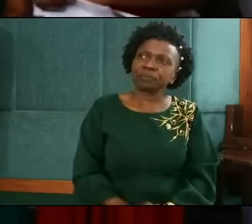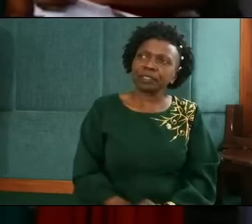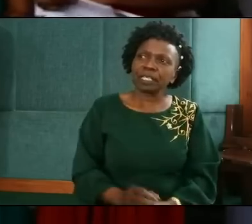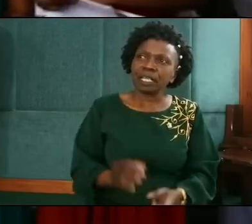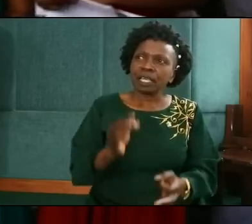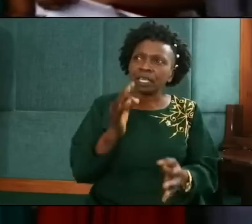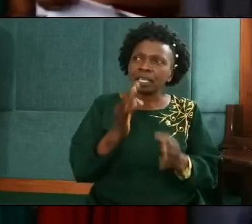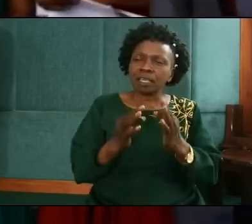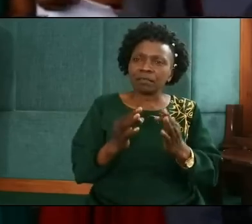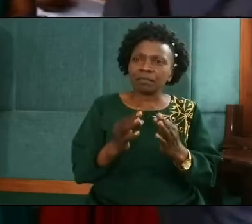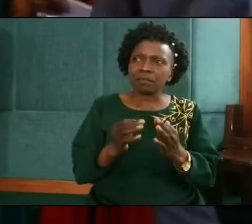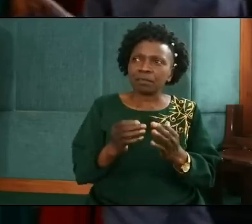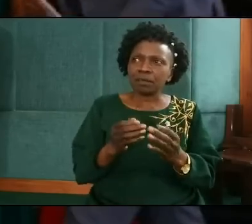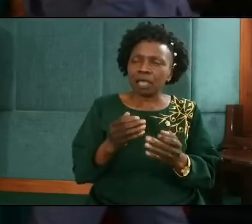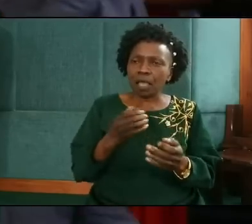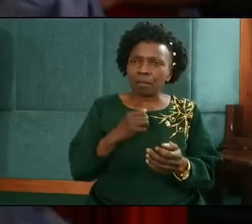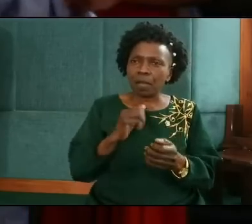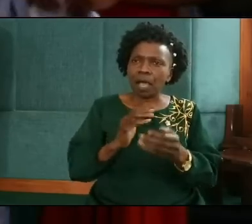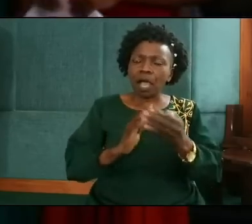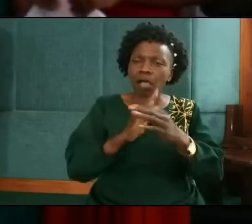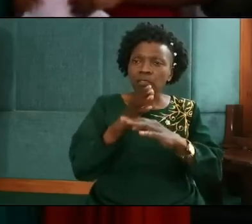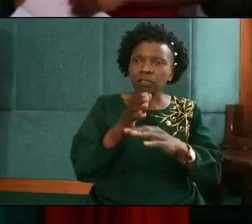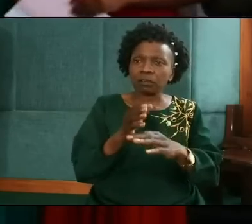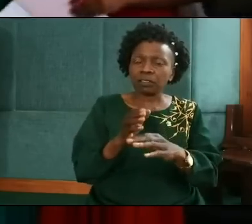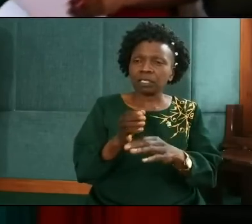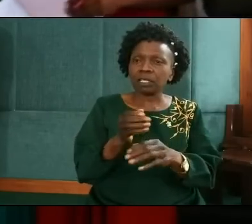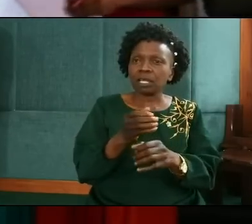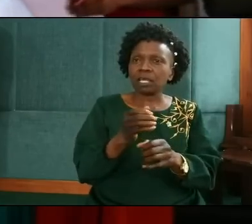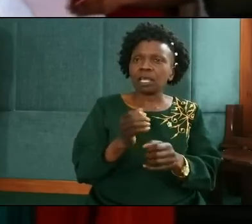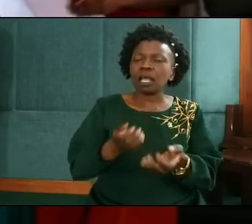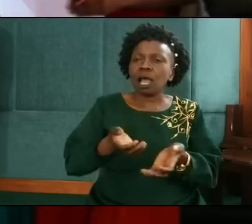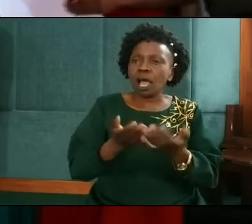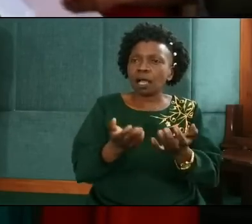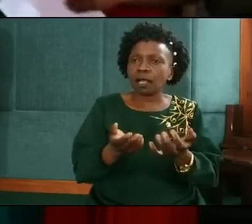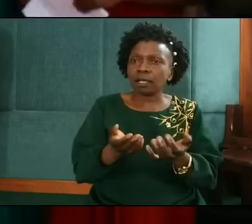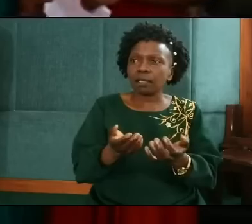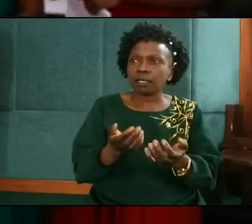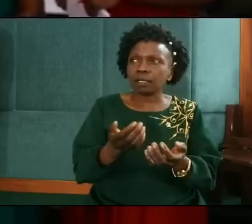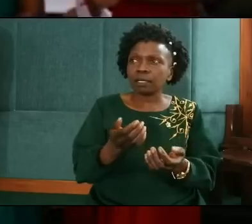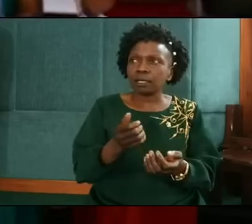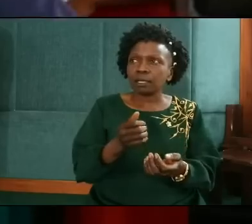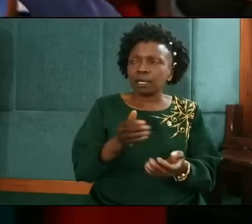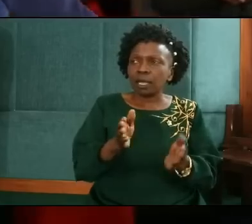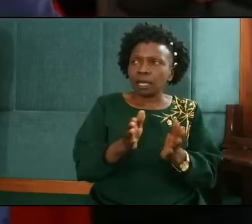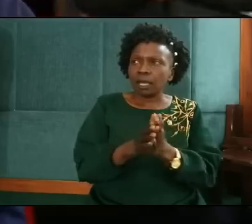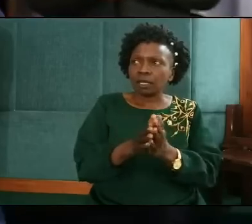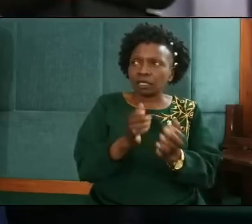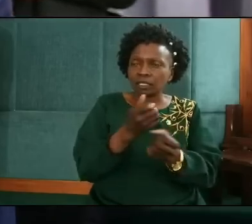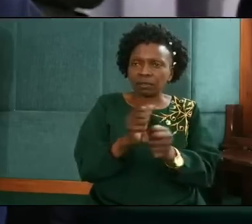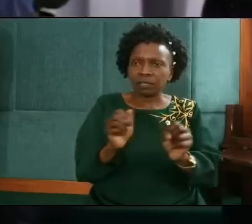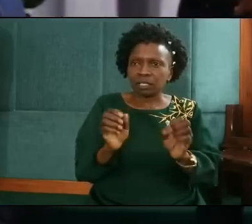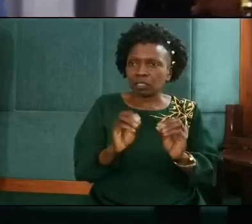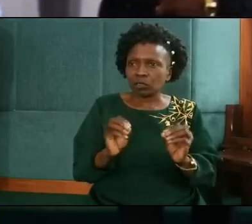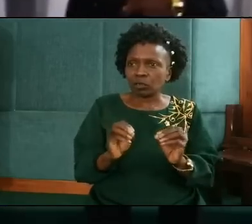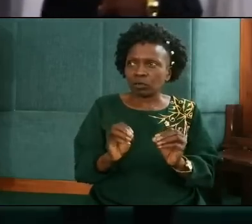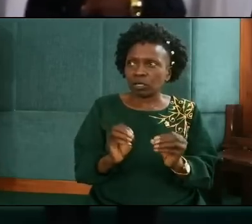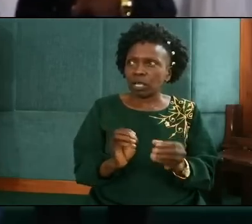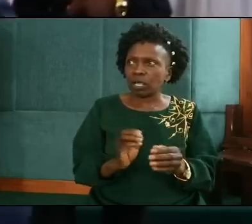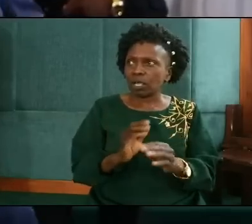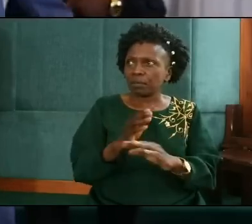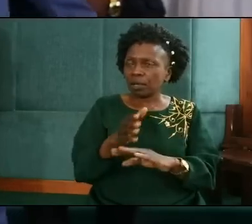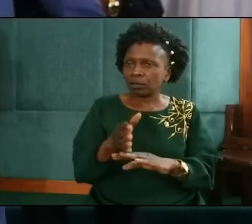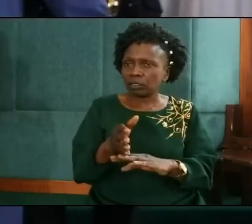If I go to the ark and no rain fall, I just come back out because I'm safe also.